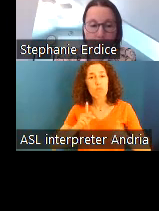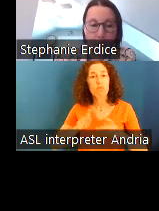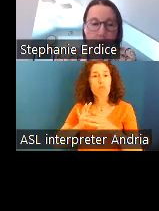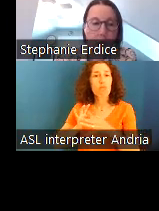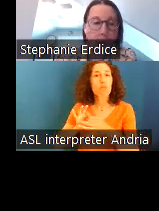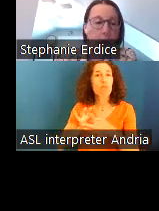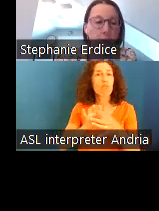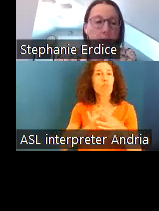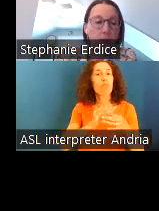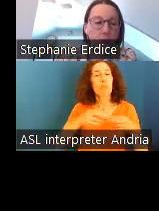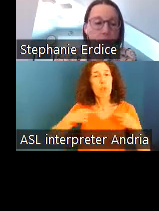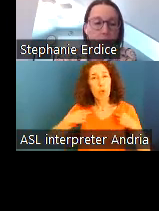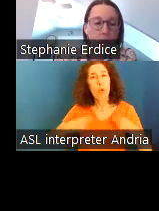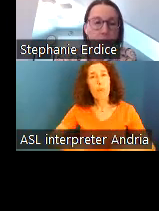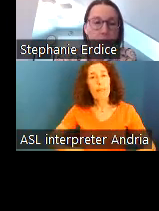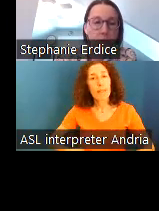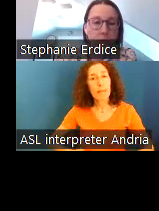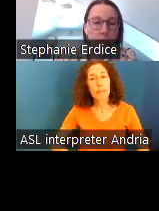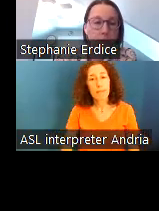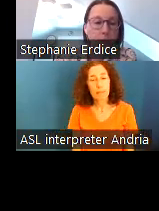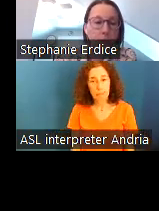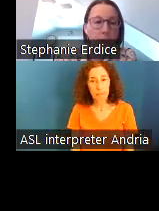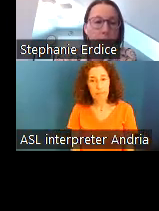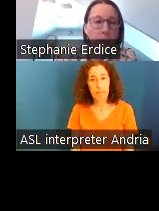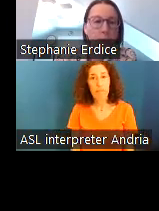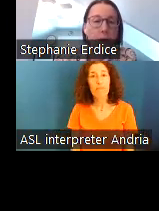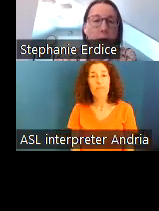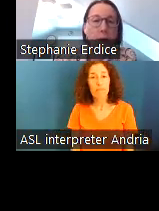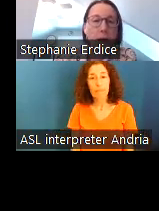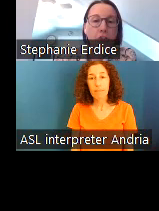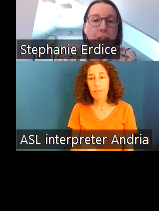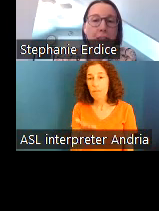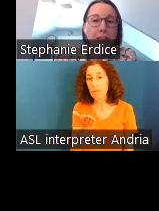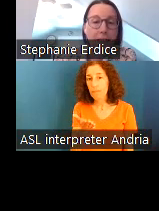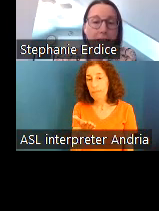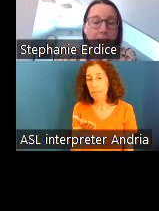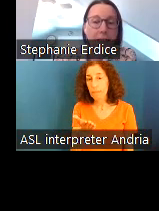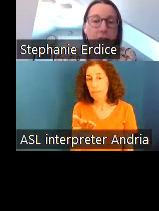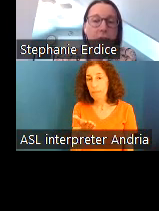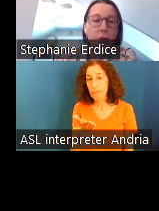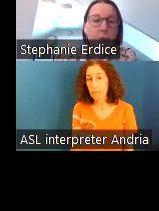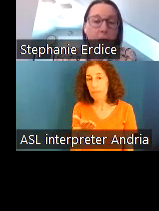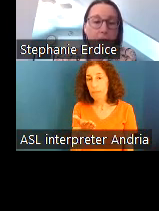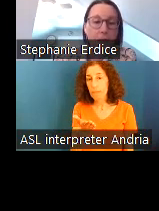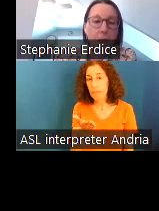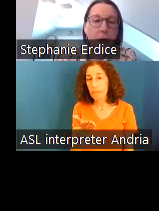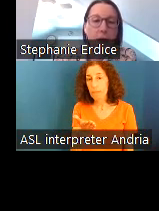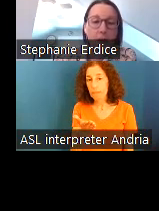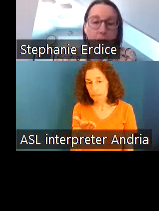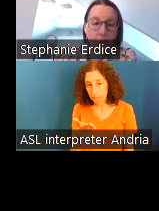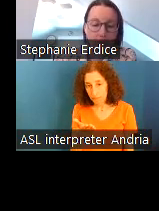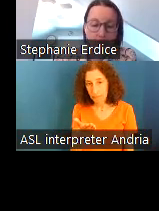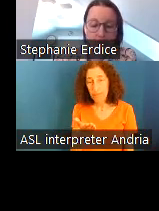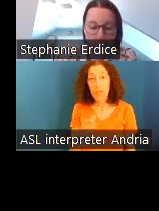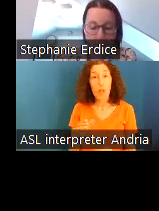human beings. And the second quote, action indeed is the sole medium